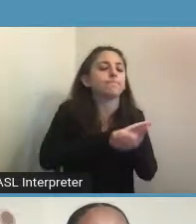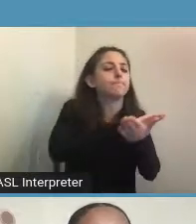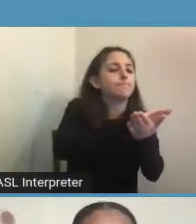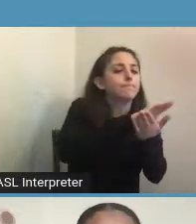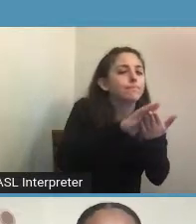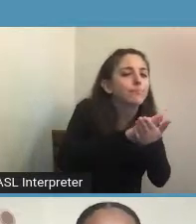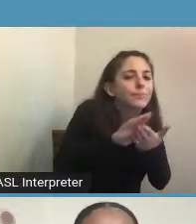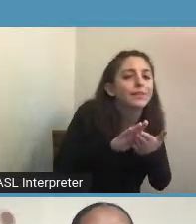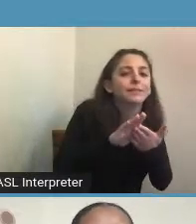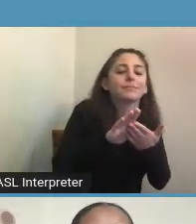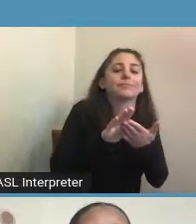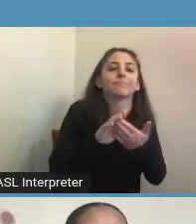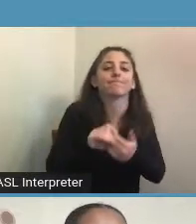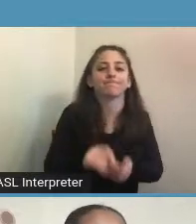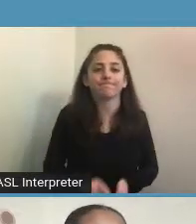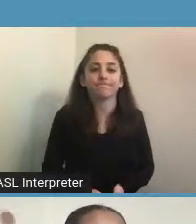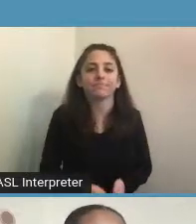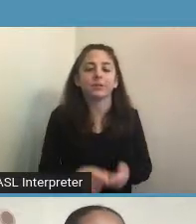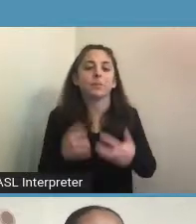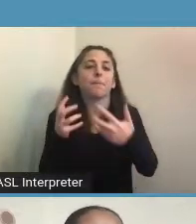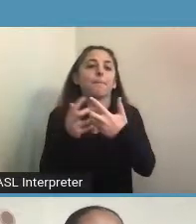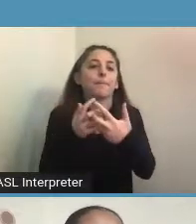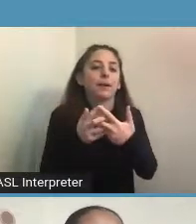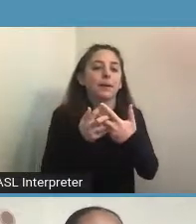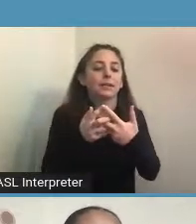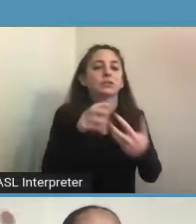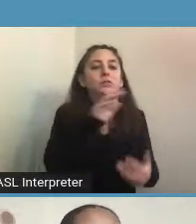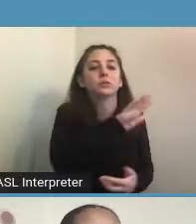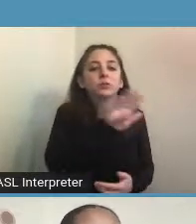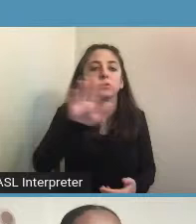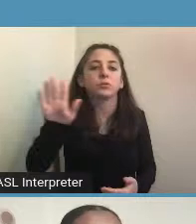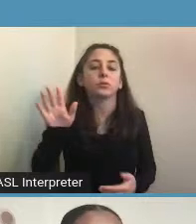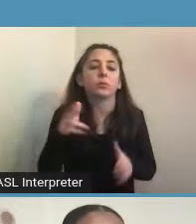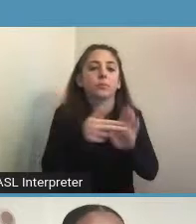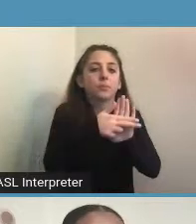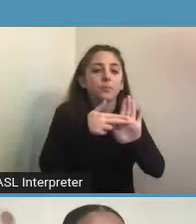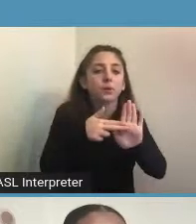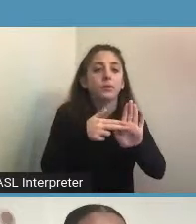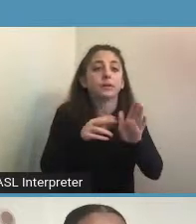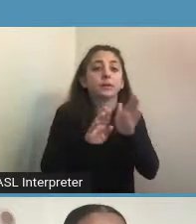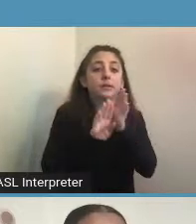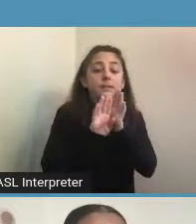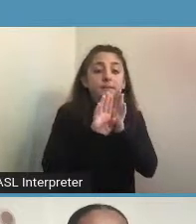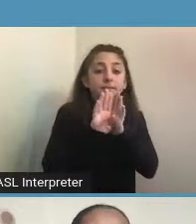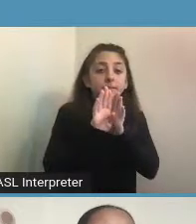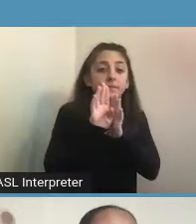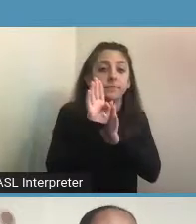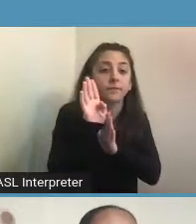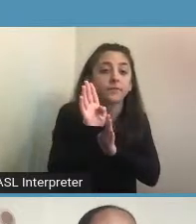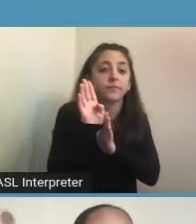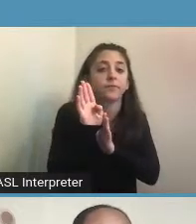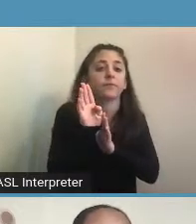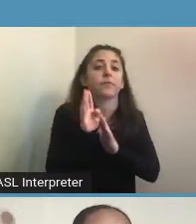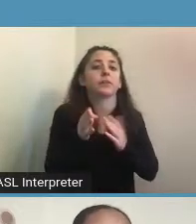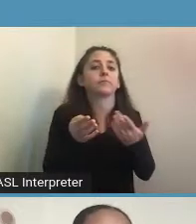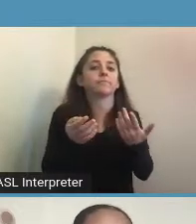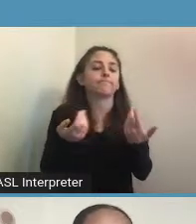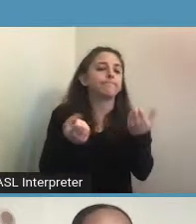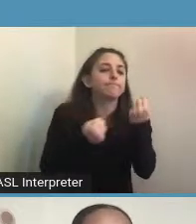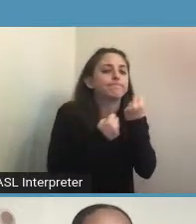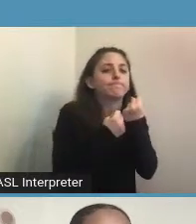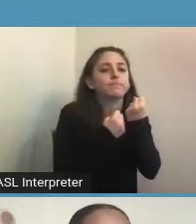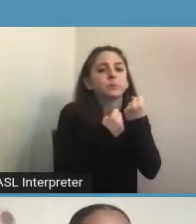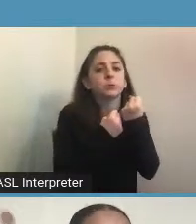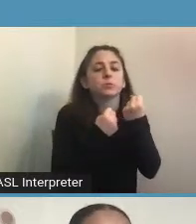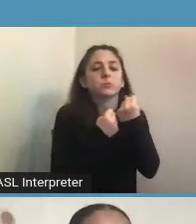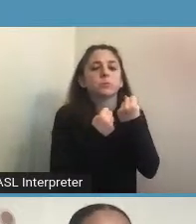fit. Do develop a visual story that supports the assets that are available to you. So if you're working with things that are